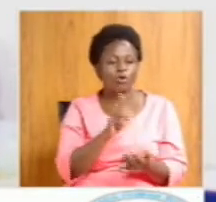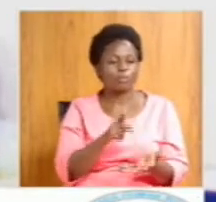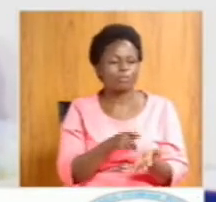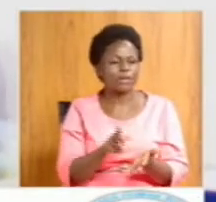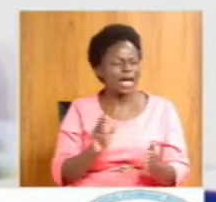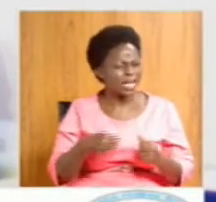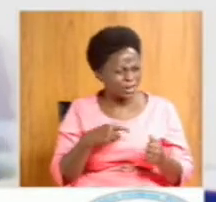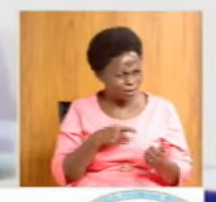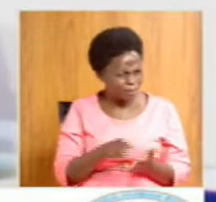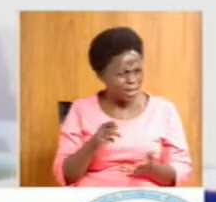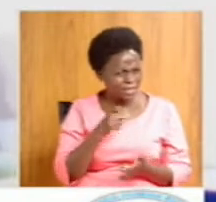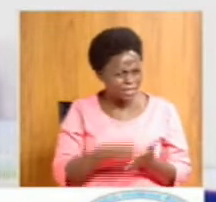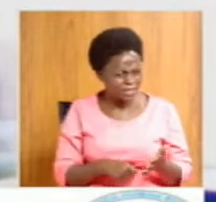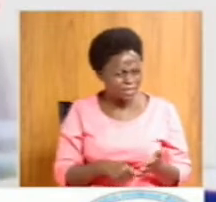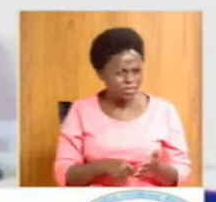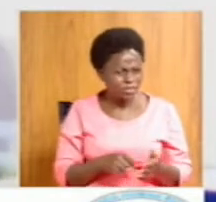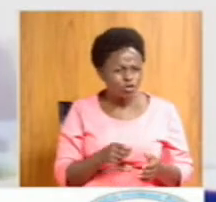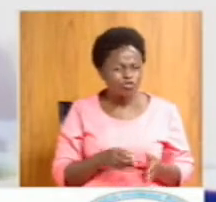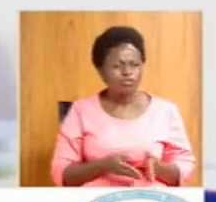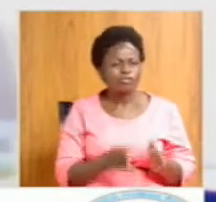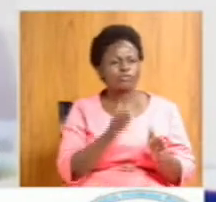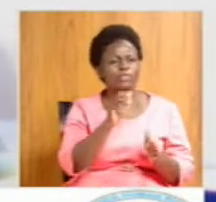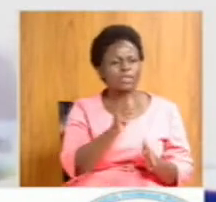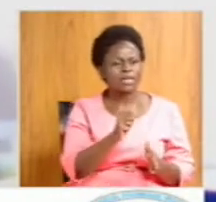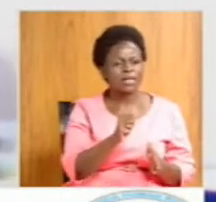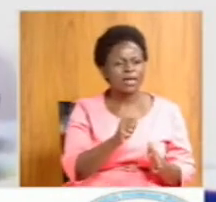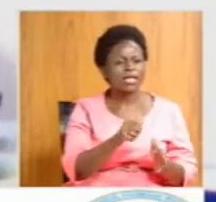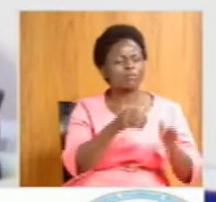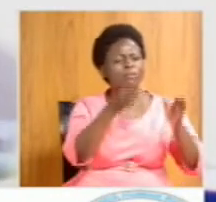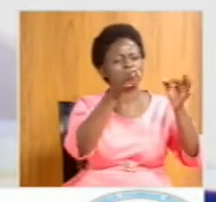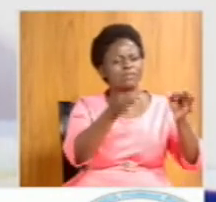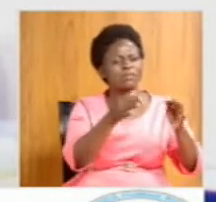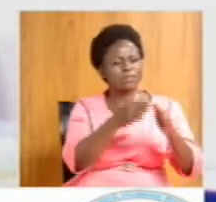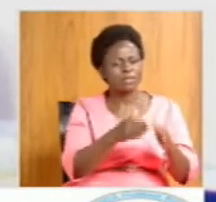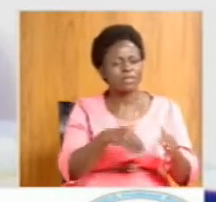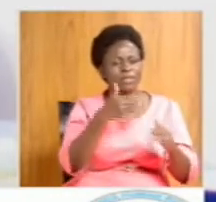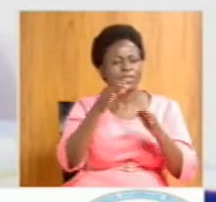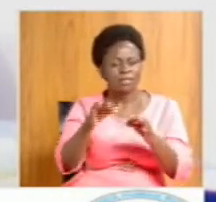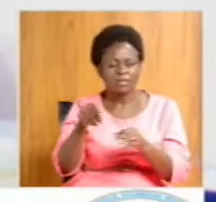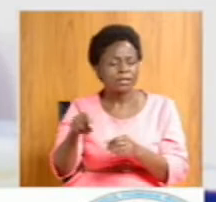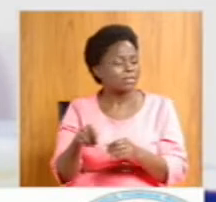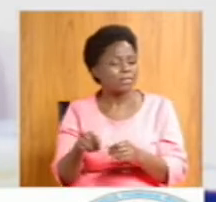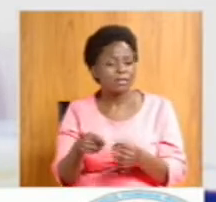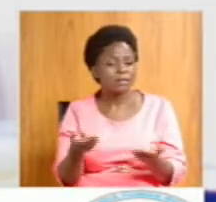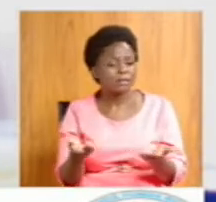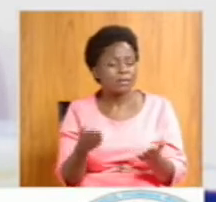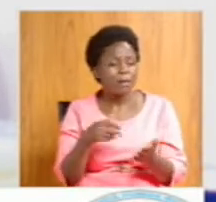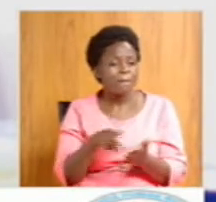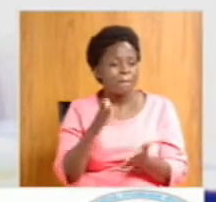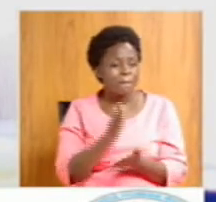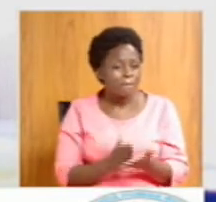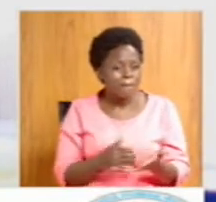I cannot pay tax on the street A I'm paying property tax the next property is not paying or paying half